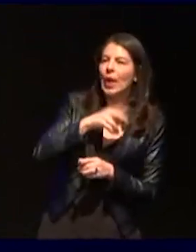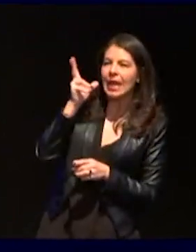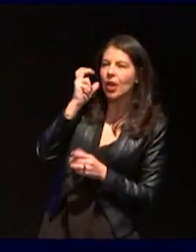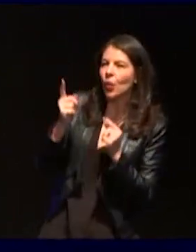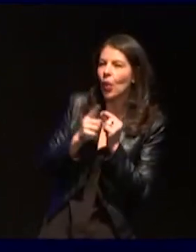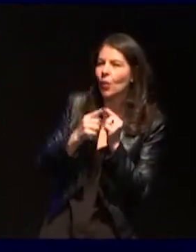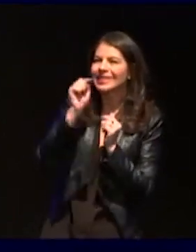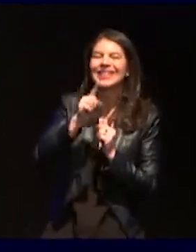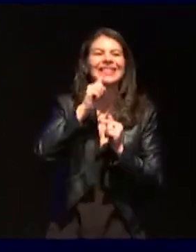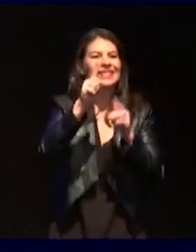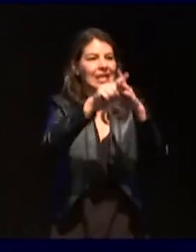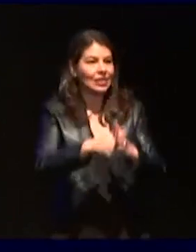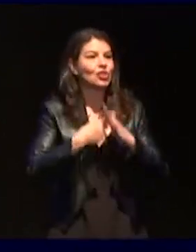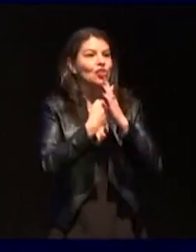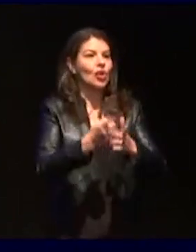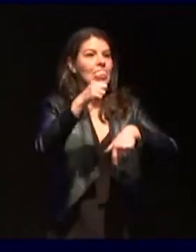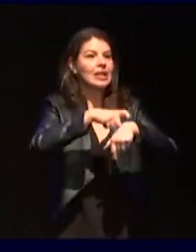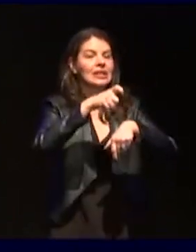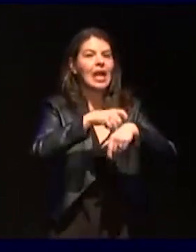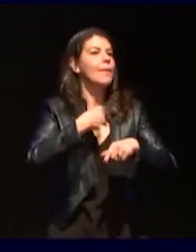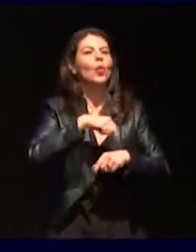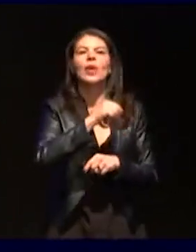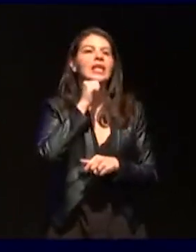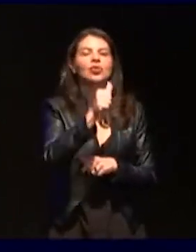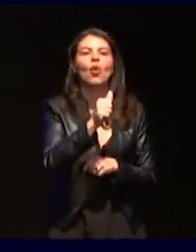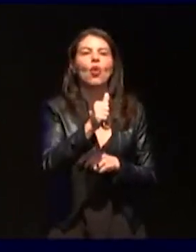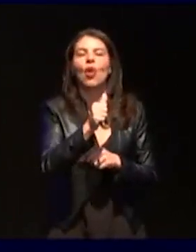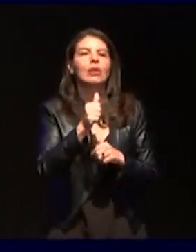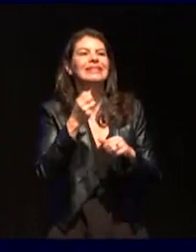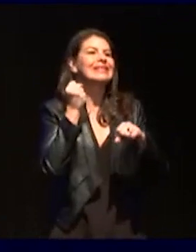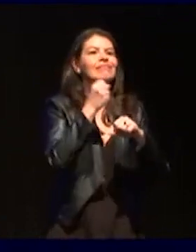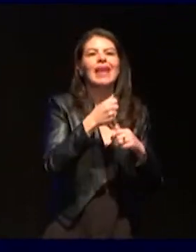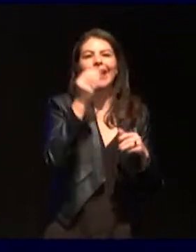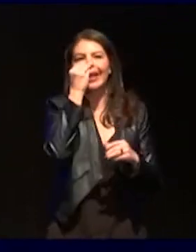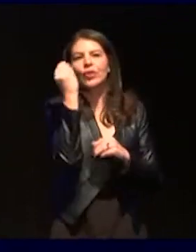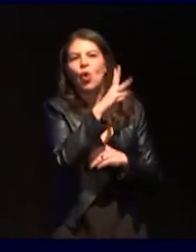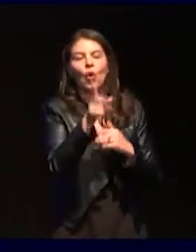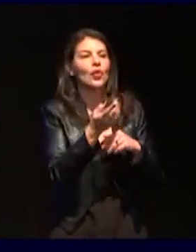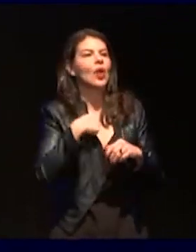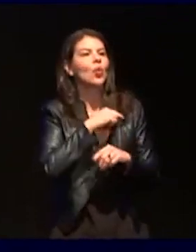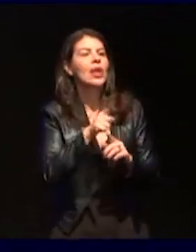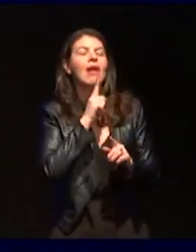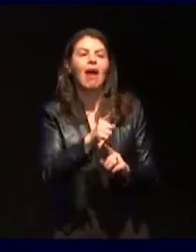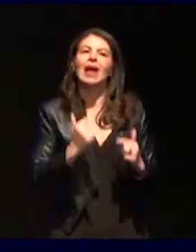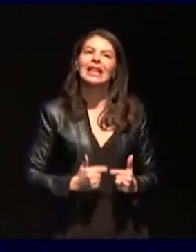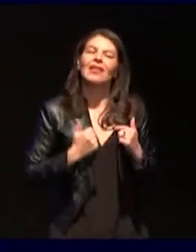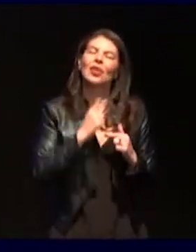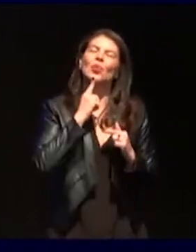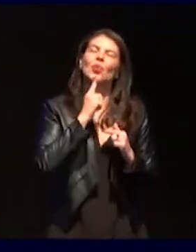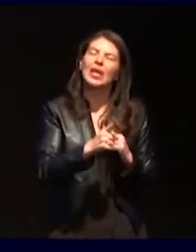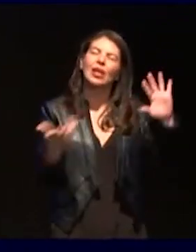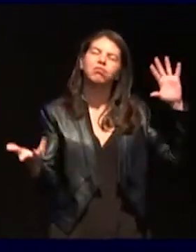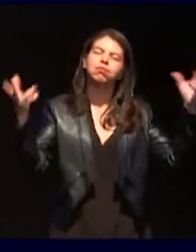when we hear that this is initiation time, we don't skirt over the issue that we're living in a very tumultuous period of